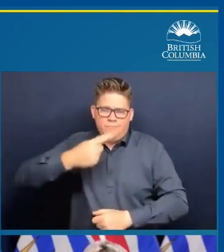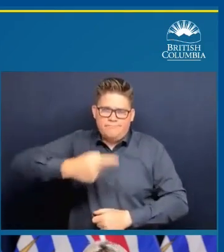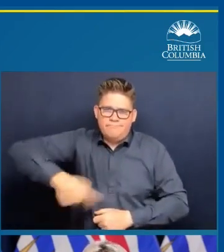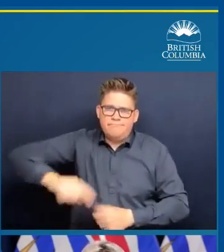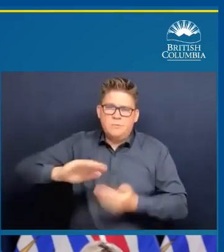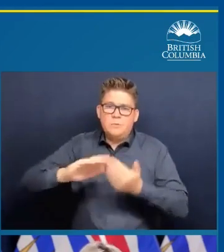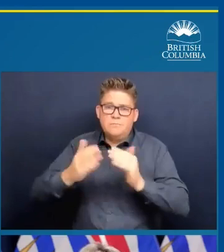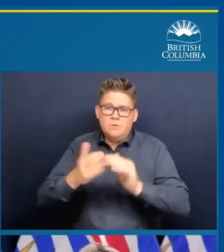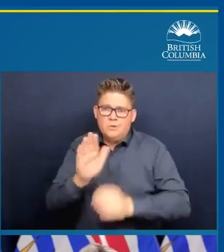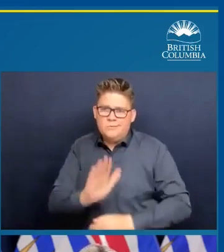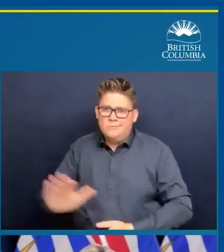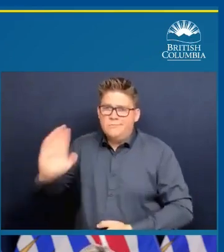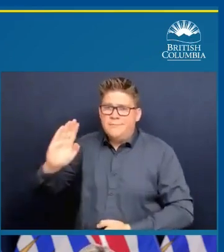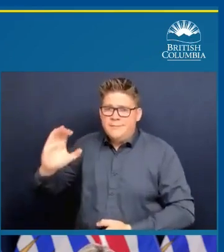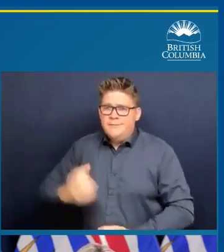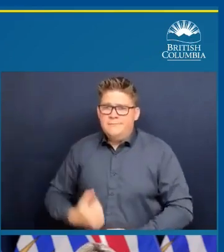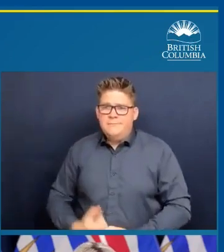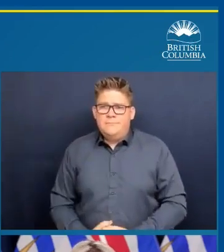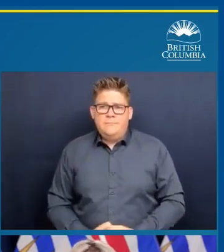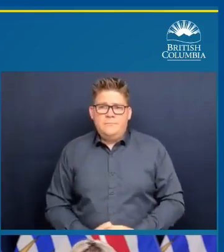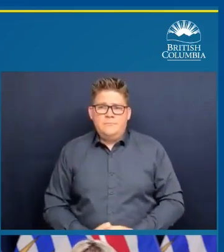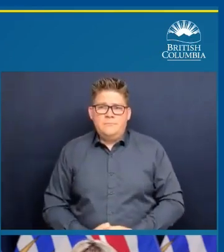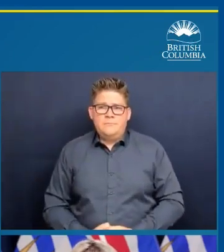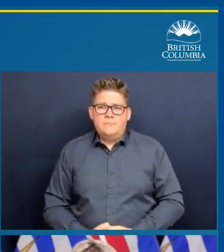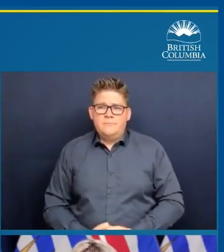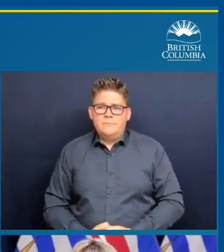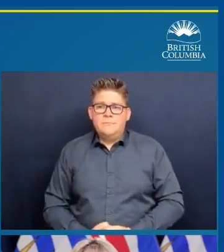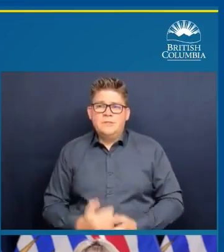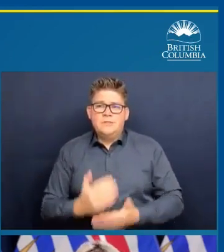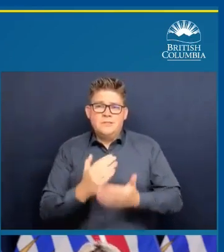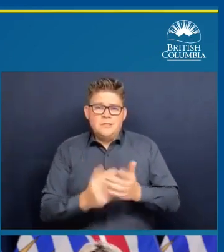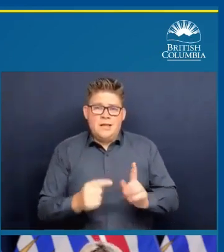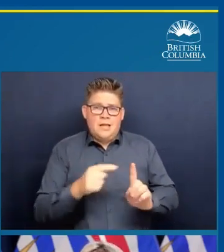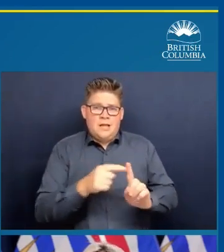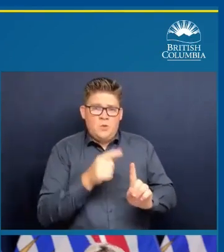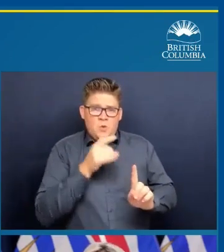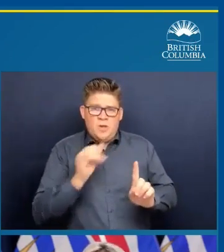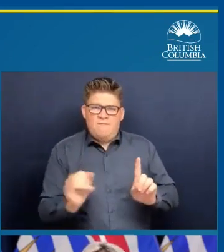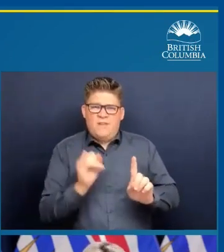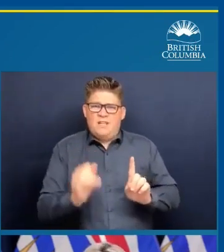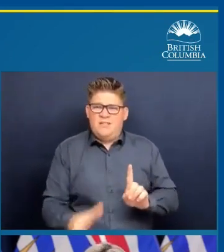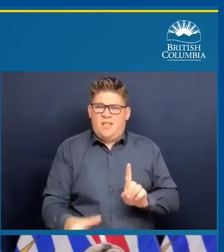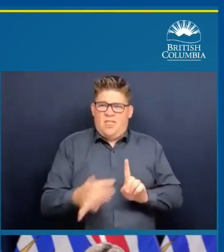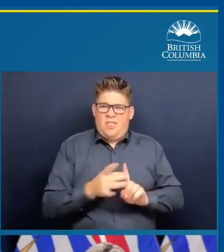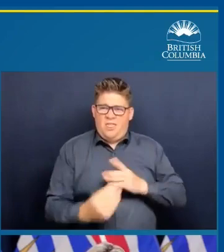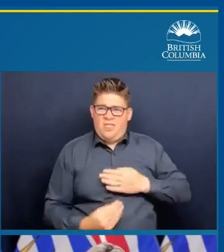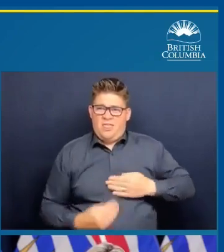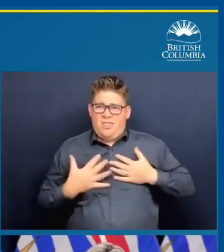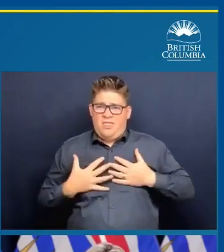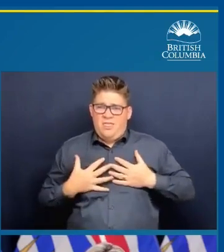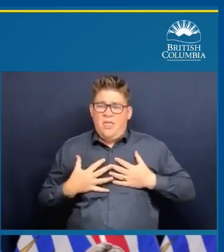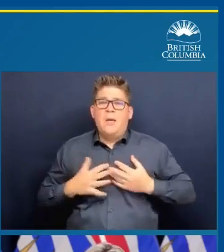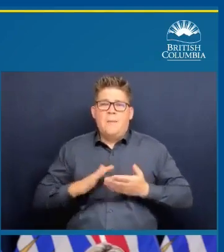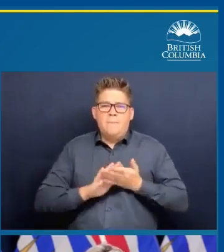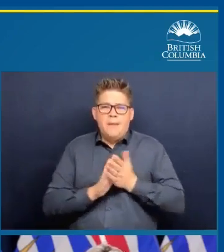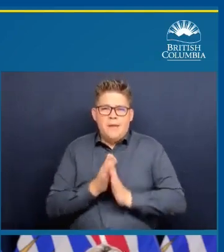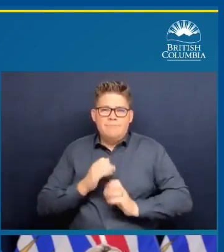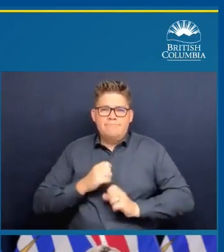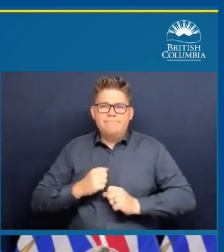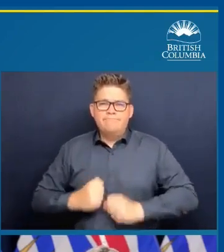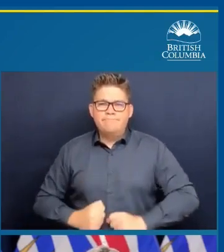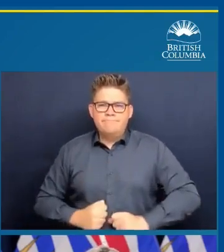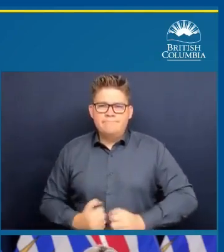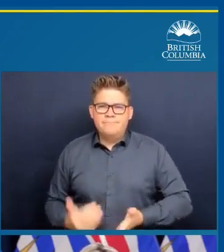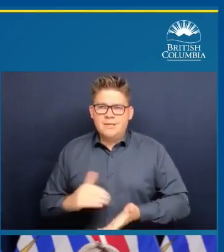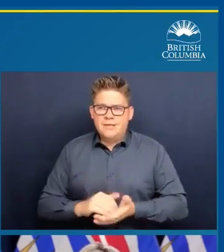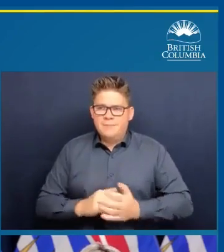we have treatments. We have treatments for COVID-19, including Paxlovid, and we have treatments for influenza, including oseltamivir.